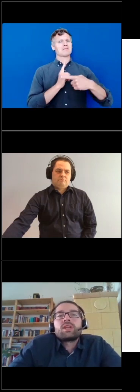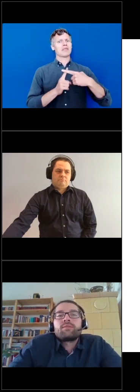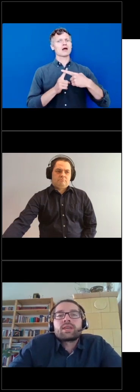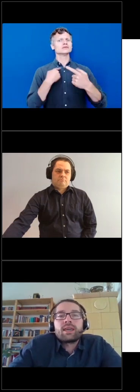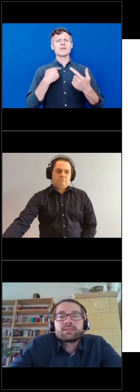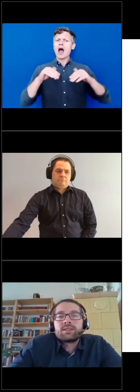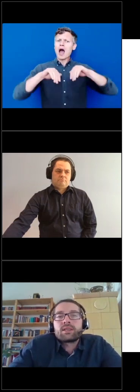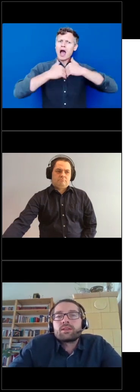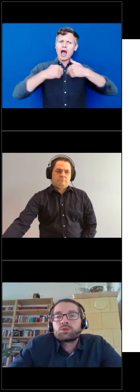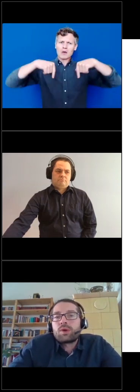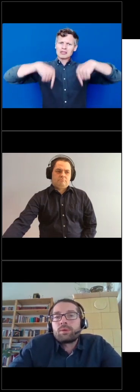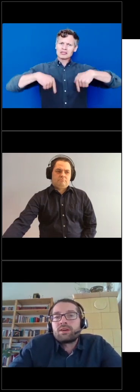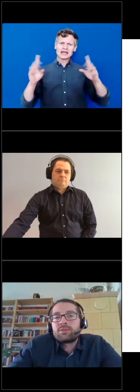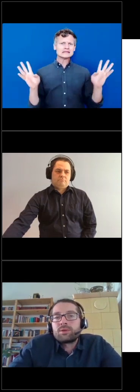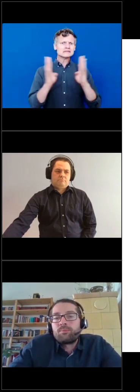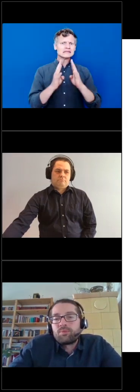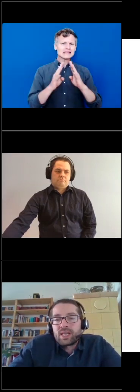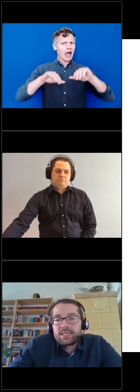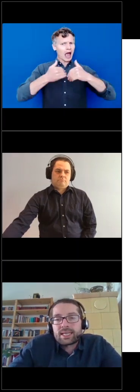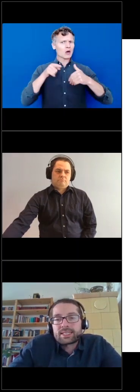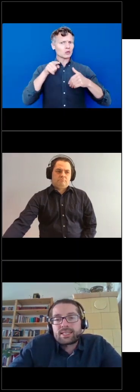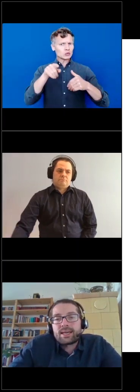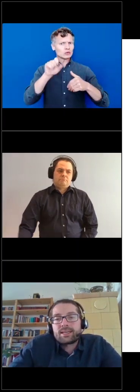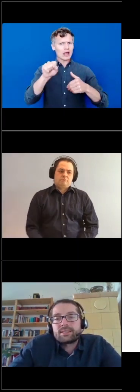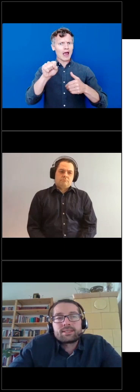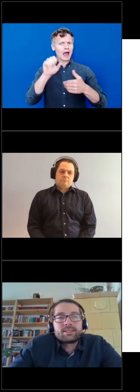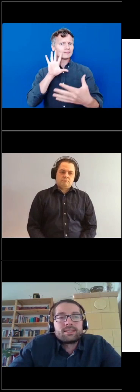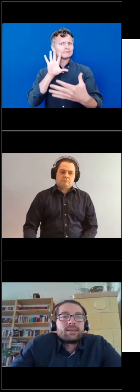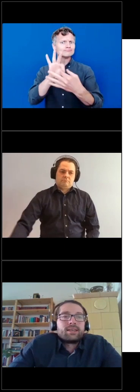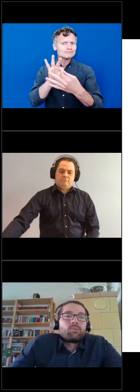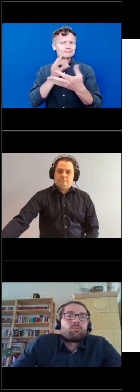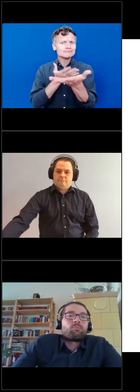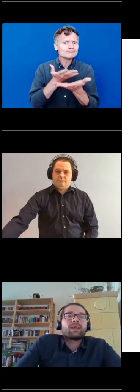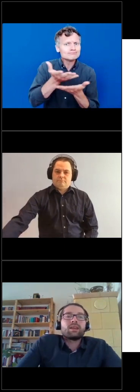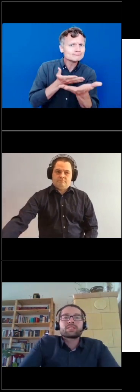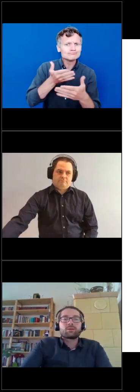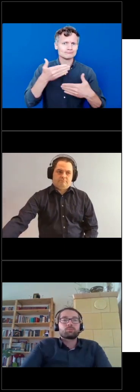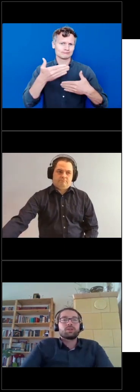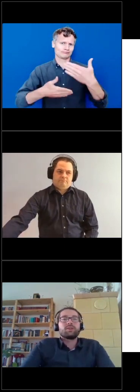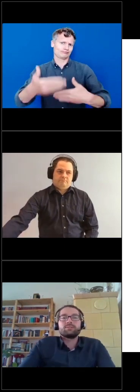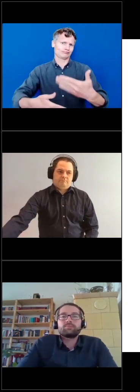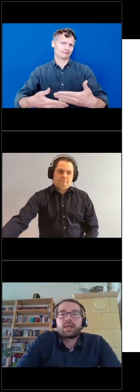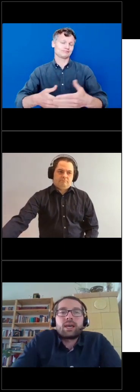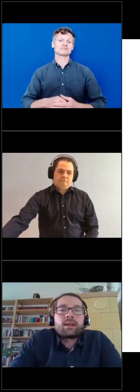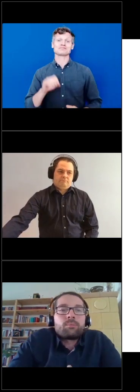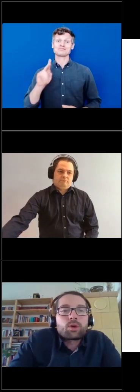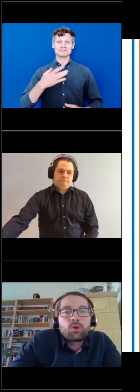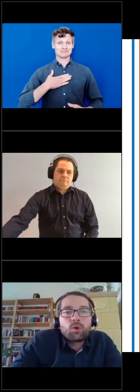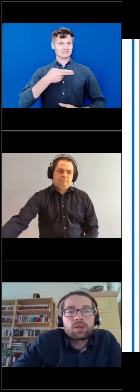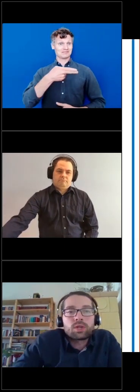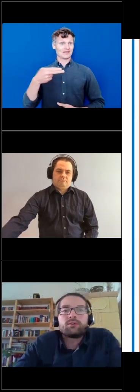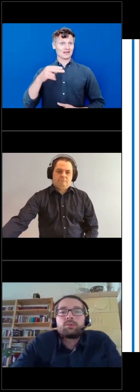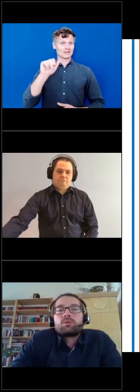how to navigate in GoToWebinar for you. Next slide. My name is Hakon Sprieveld, and I'm